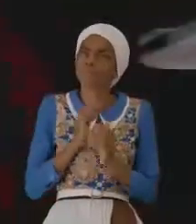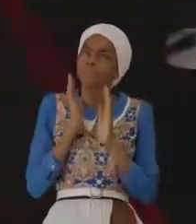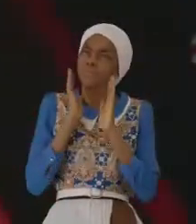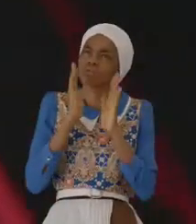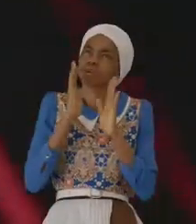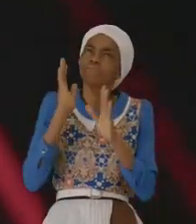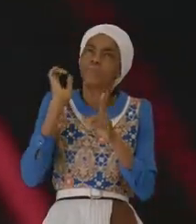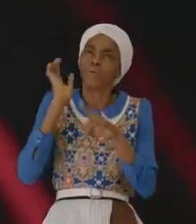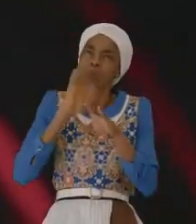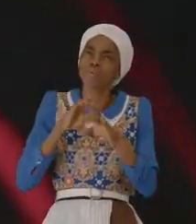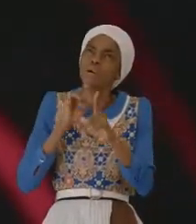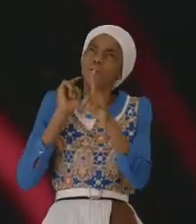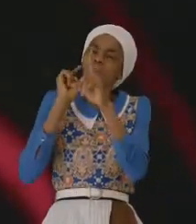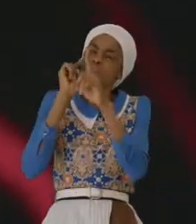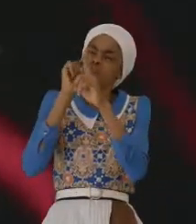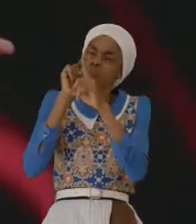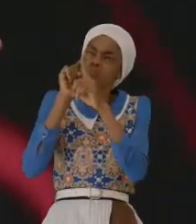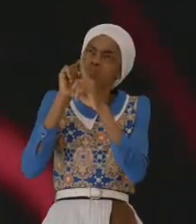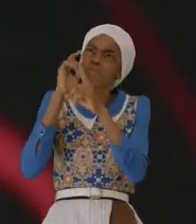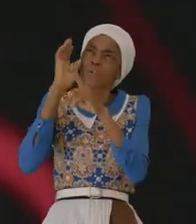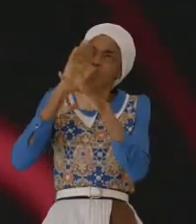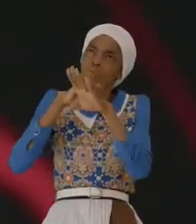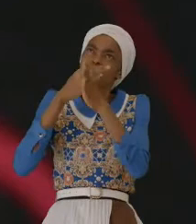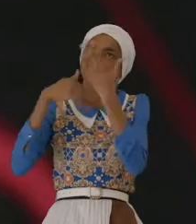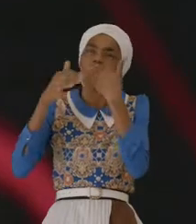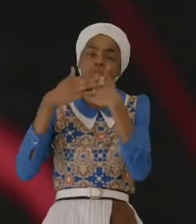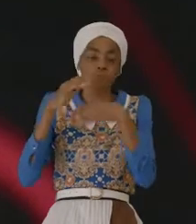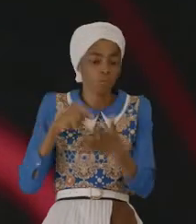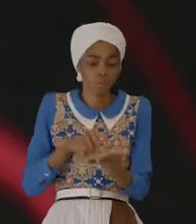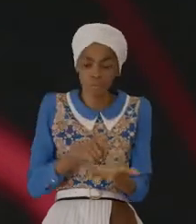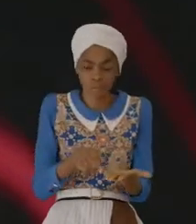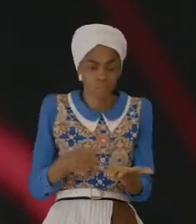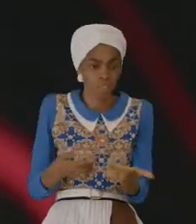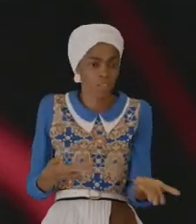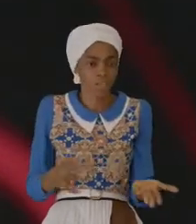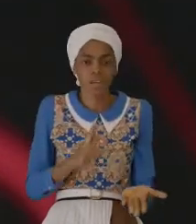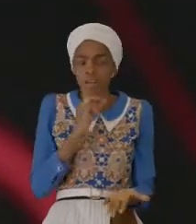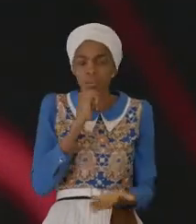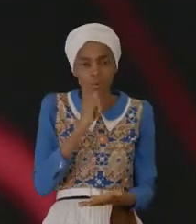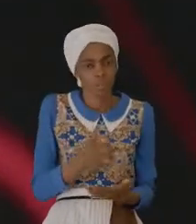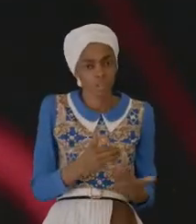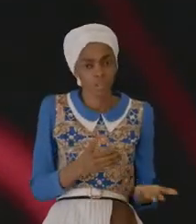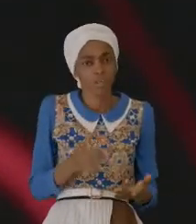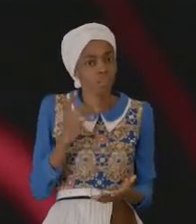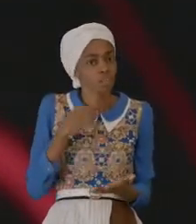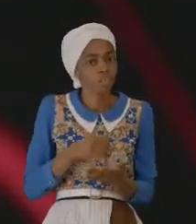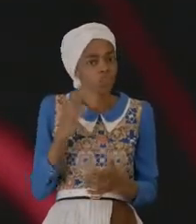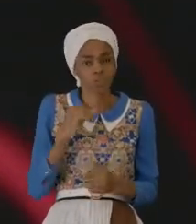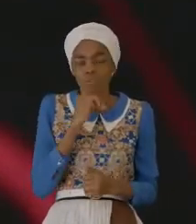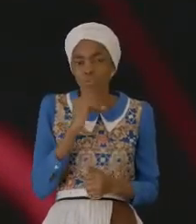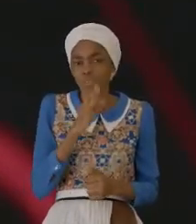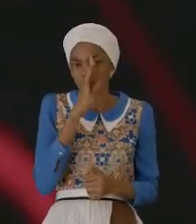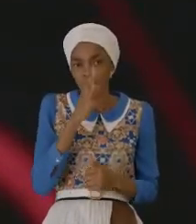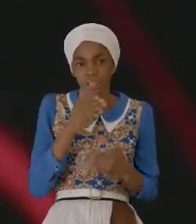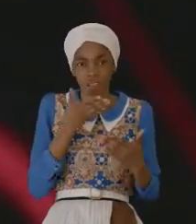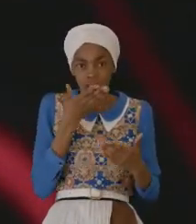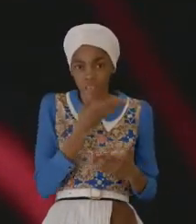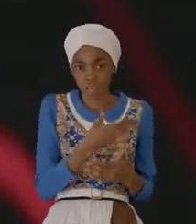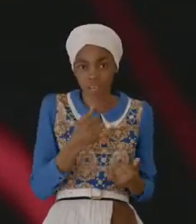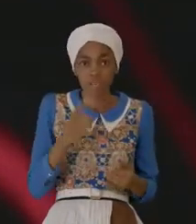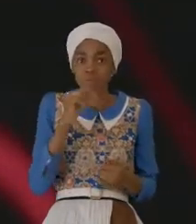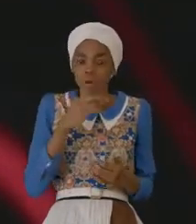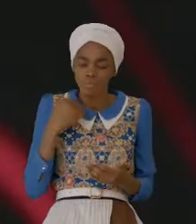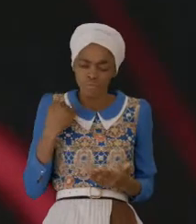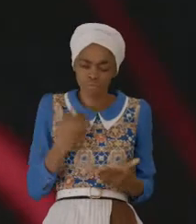destination on Heaven those six were not there the Shadows were there now were nearer the